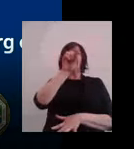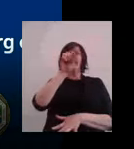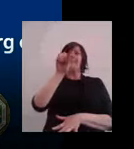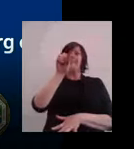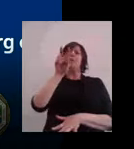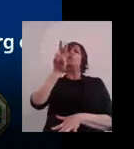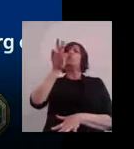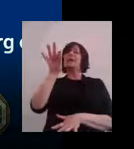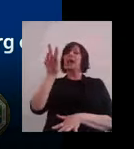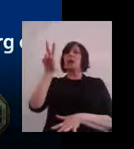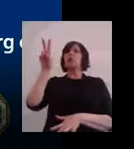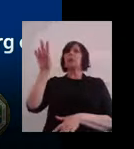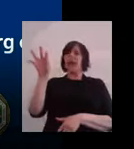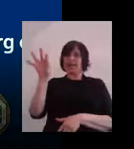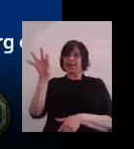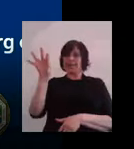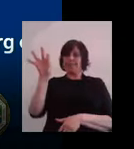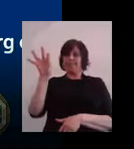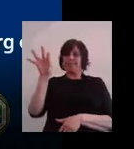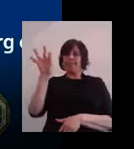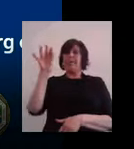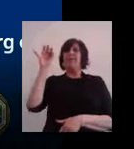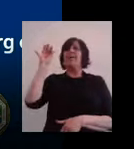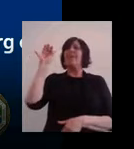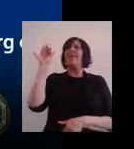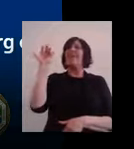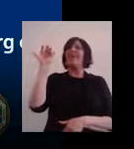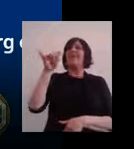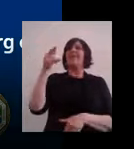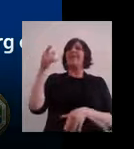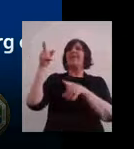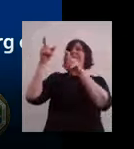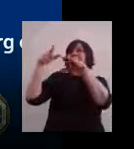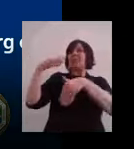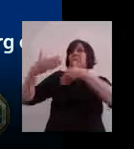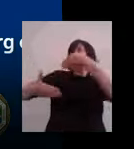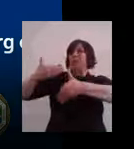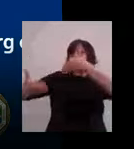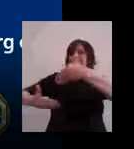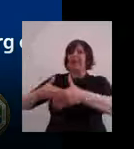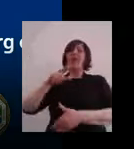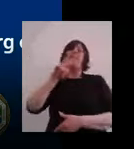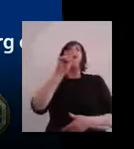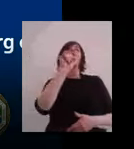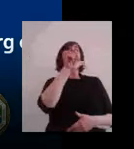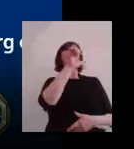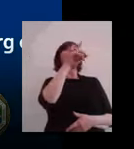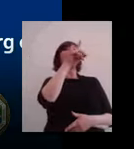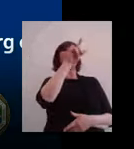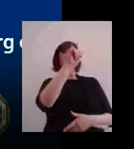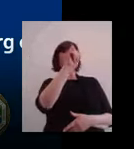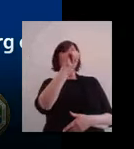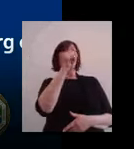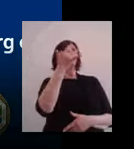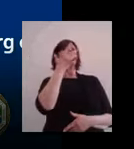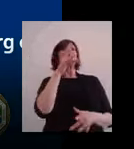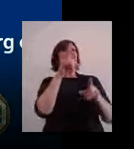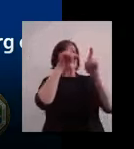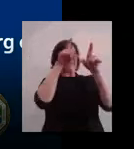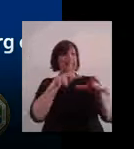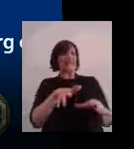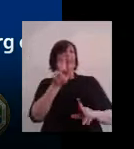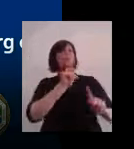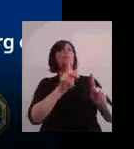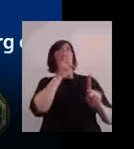716-858-2929 for that testing process. Collider would like to test people who do have a healthcare provider. So if you